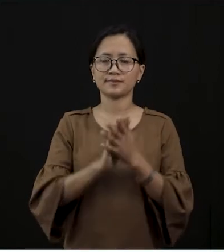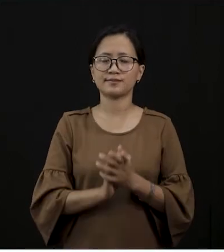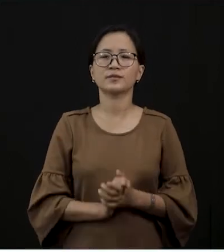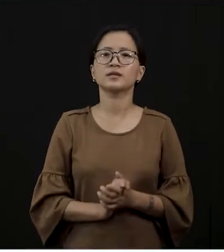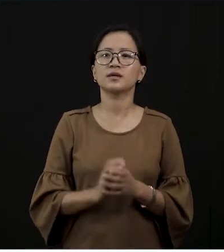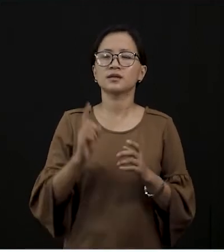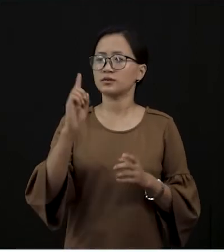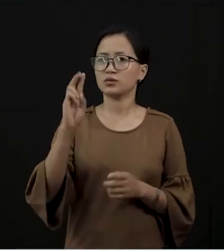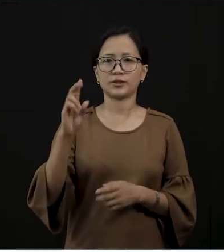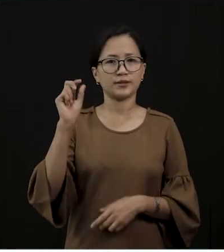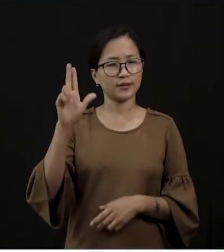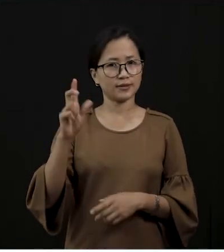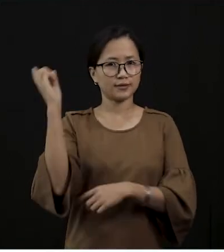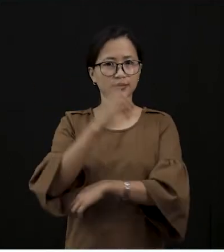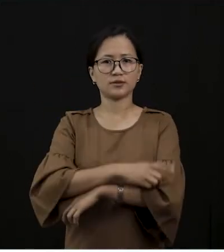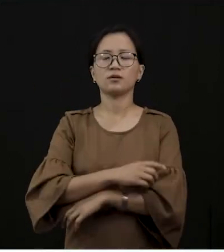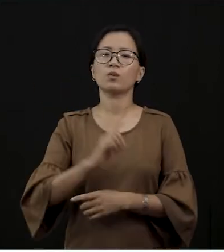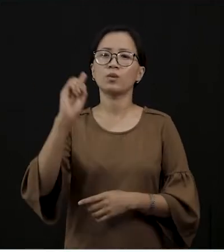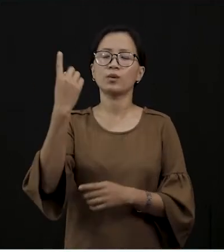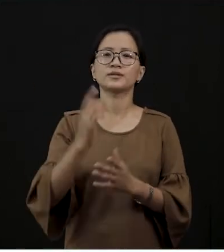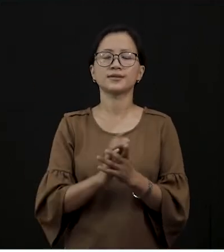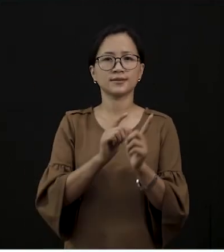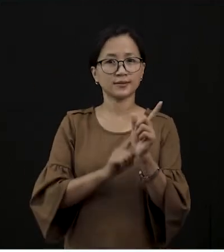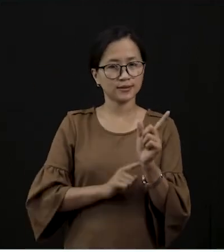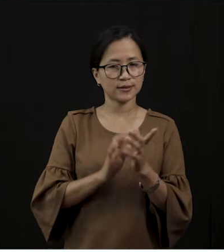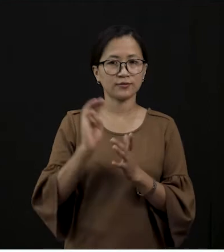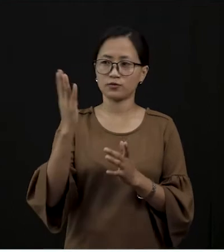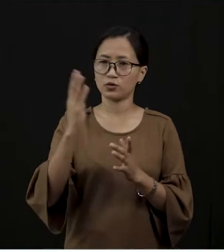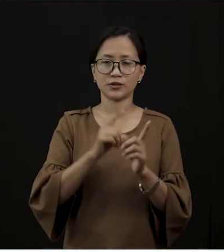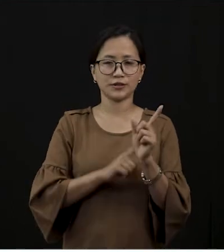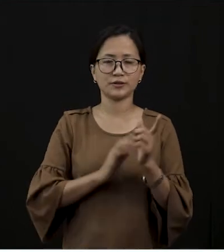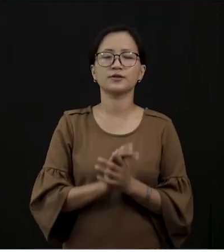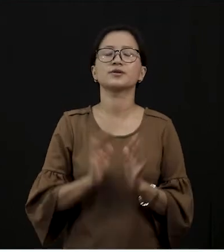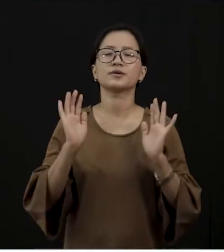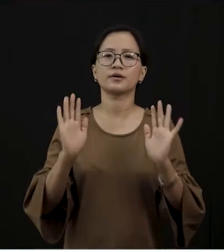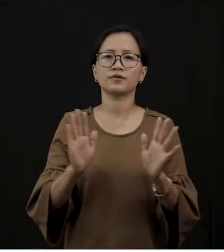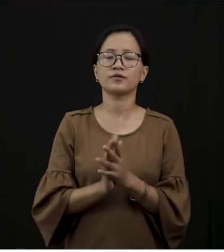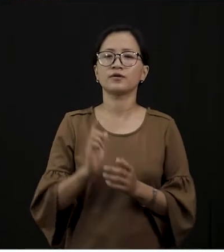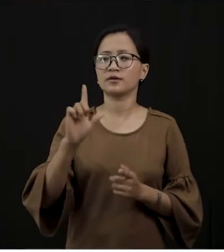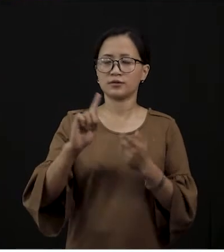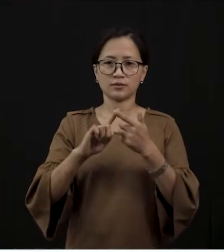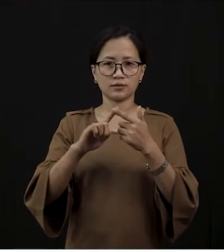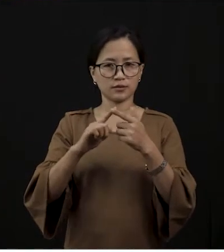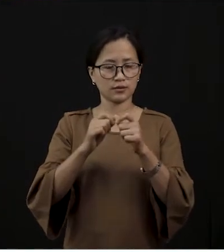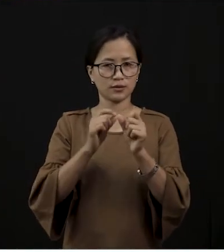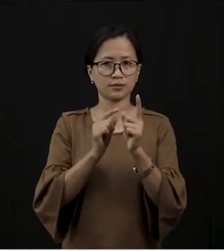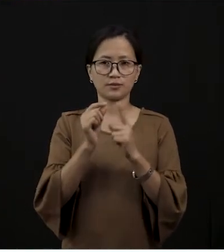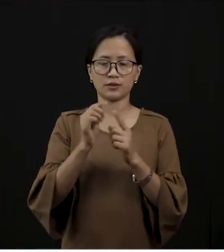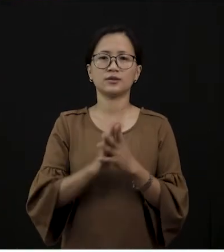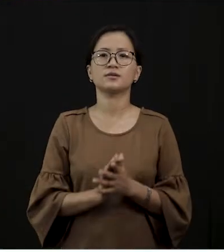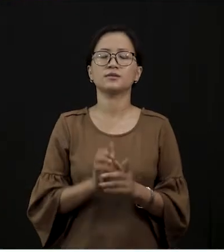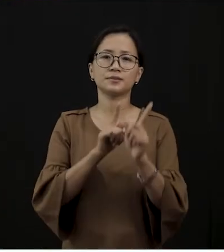has 29 days. That is called leap year. Leap year. Okay. Then